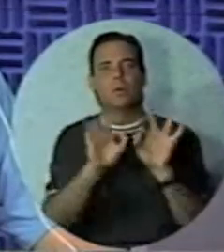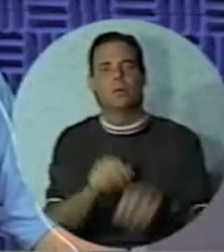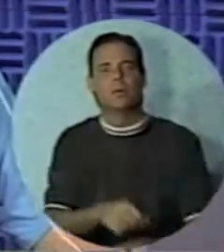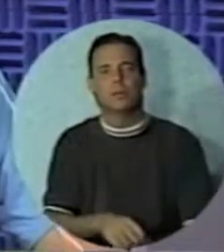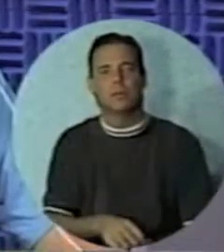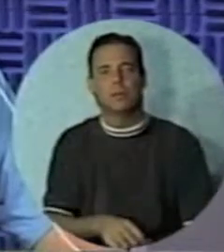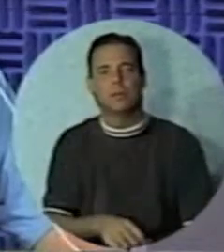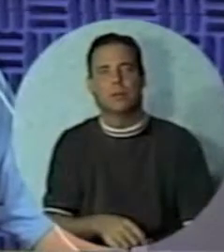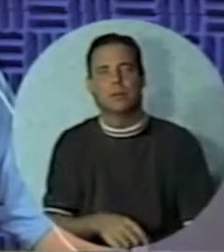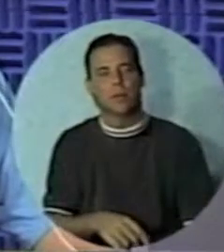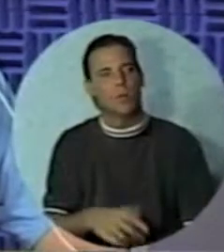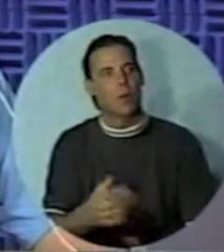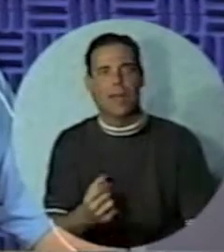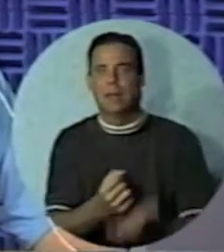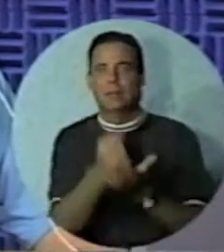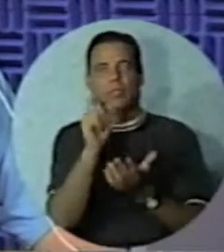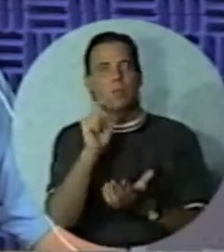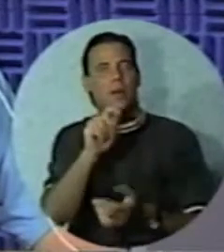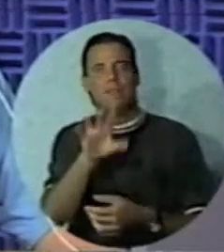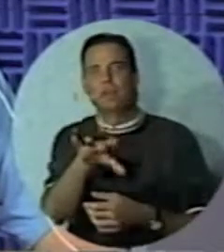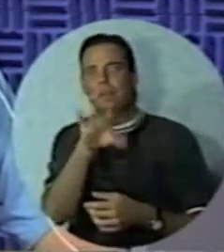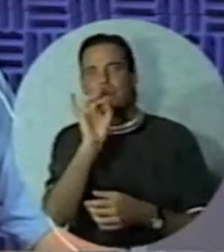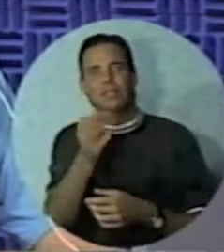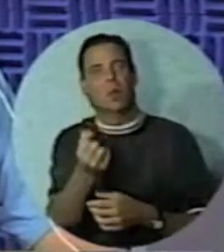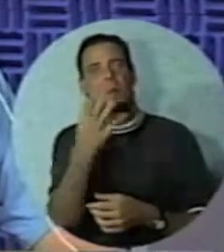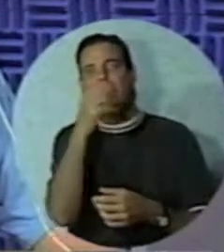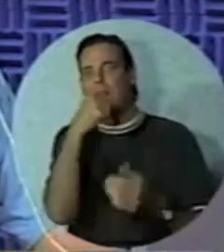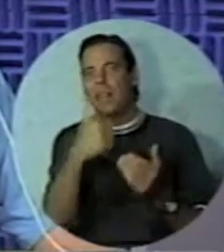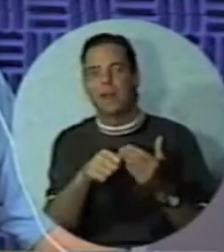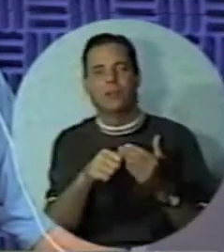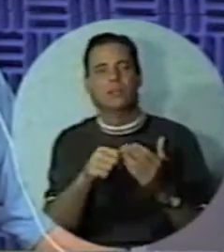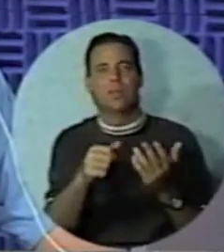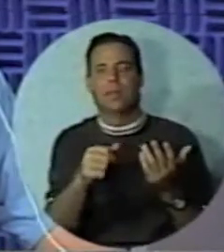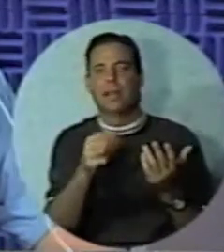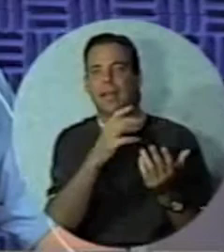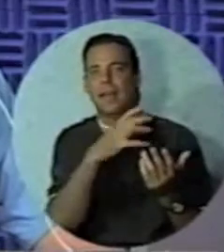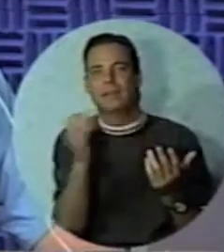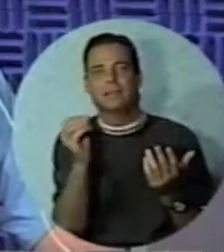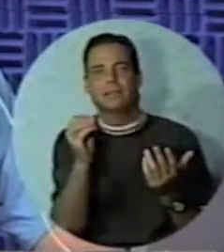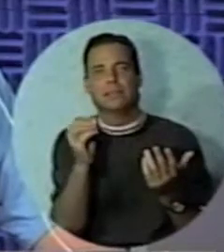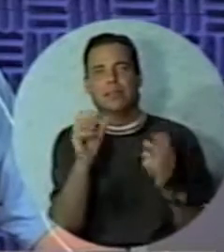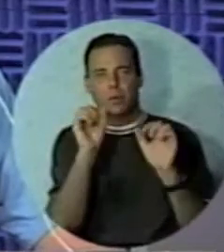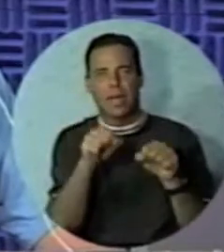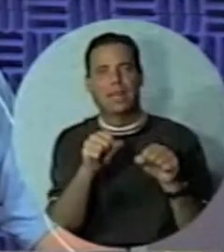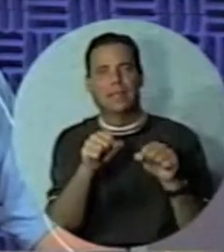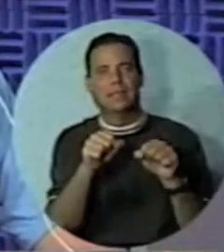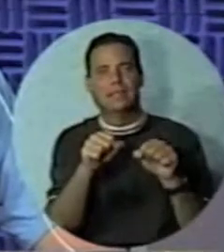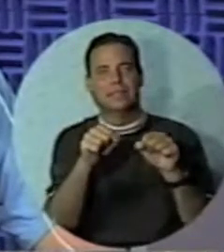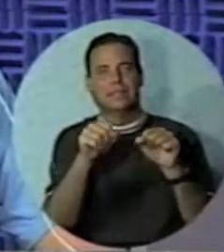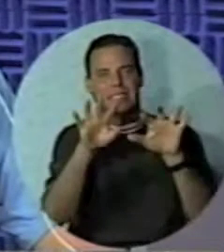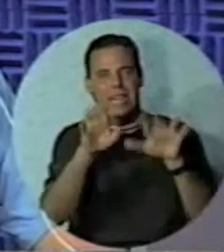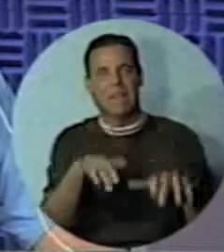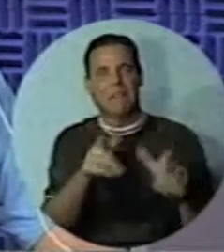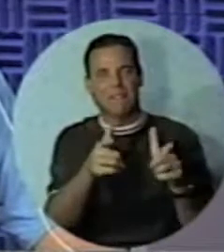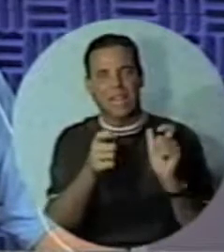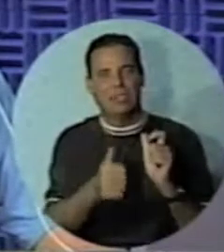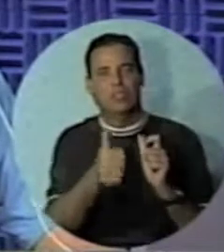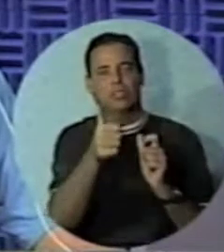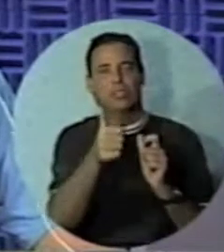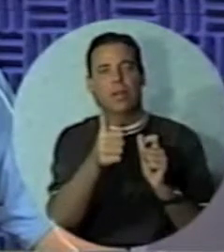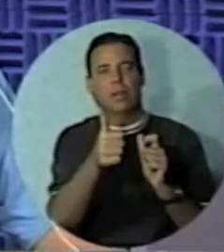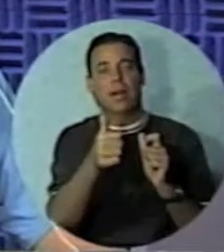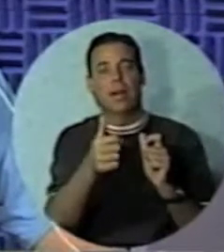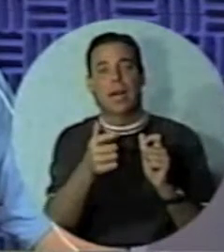to select so many letters, and you can actually type a lot faster. I